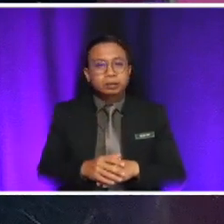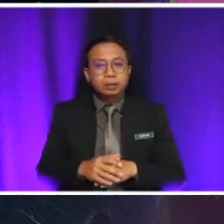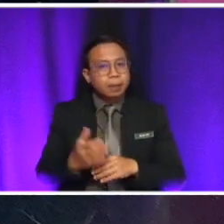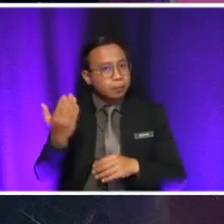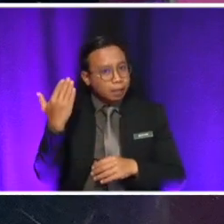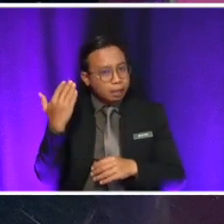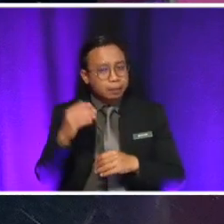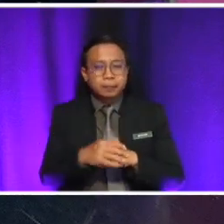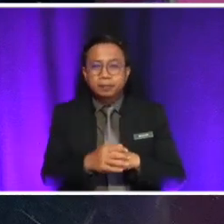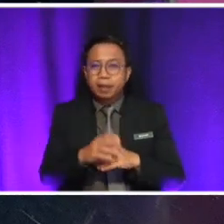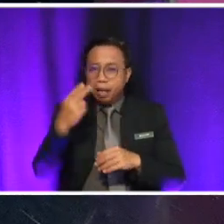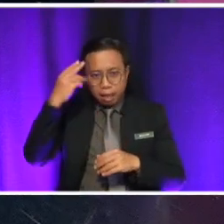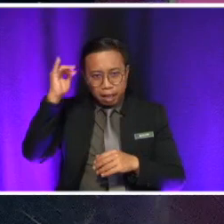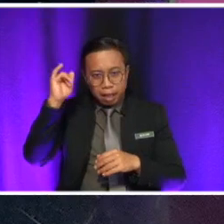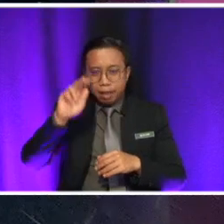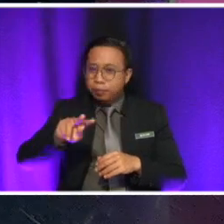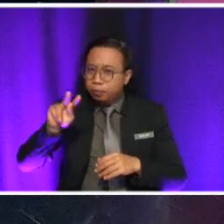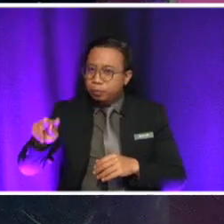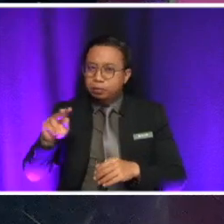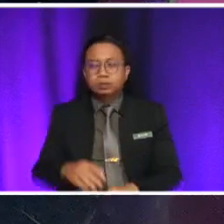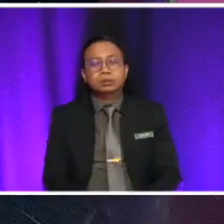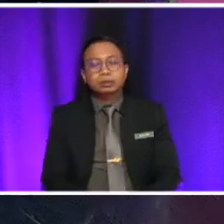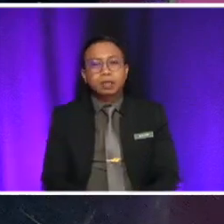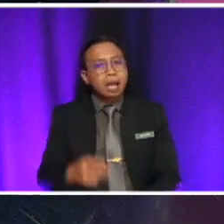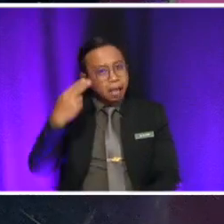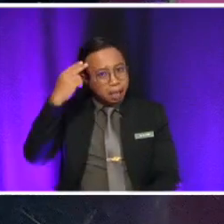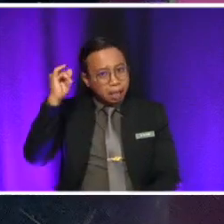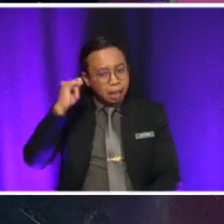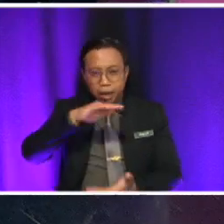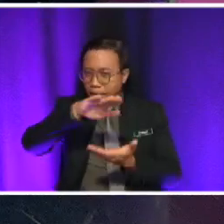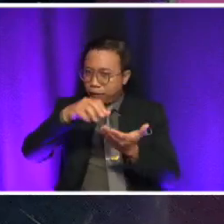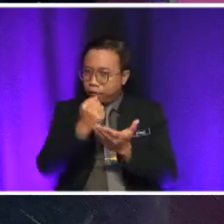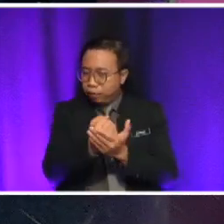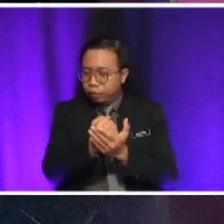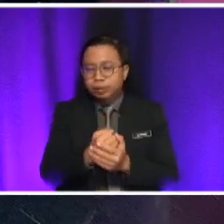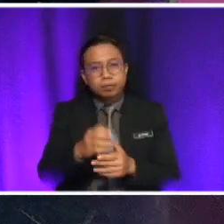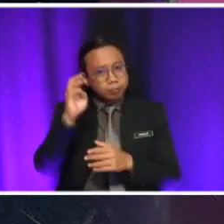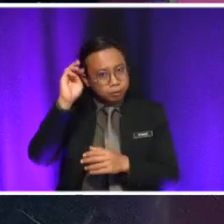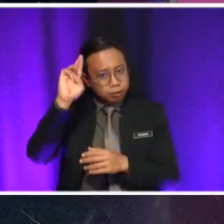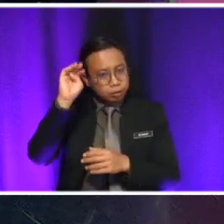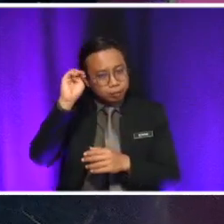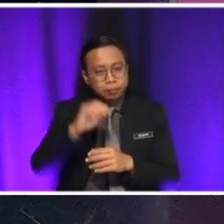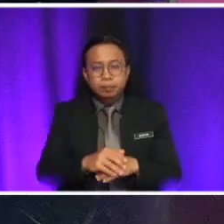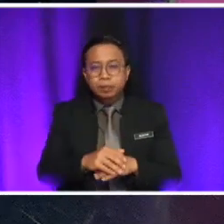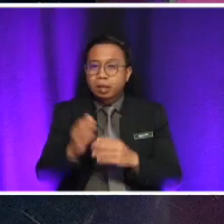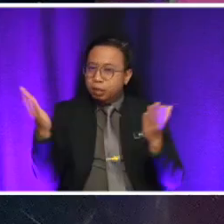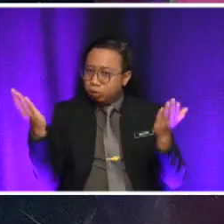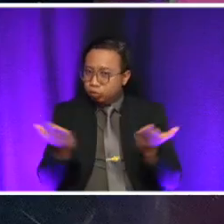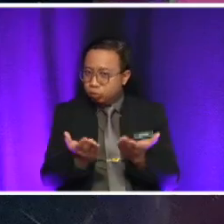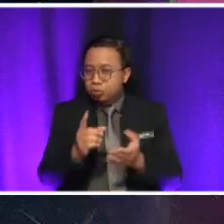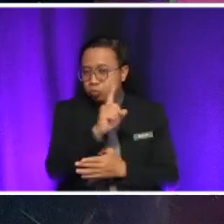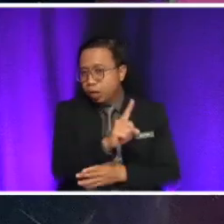behind me. Hi, pupils. Hi, everyone. All right, Mr. Mohana, could you please introduce them one